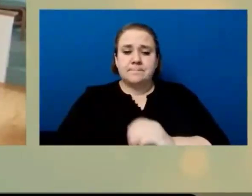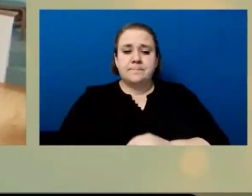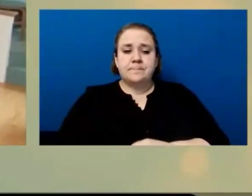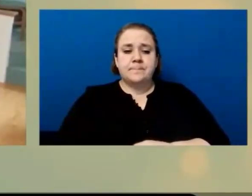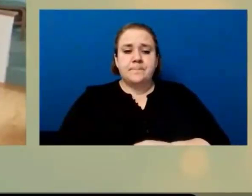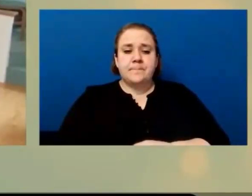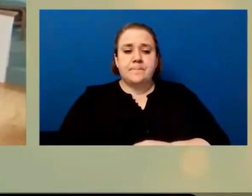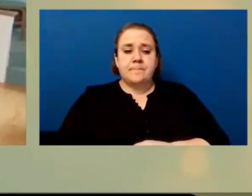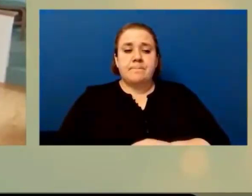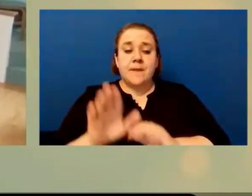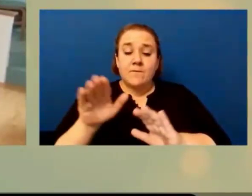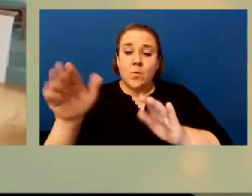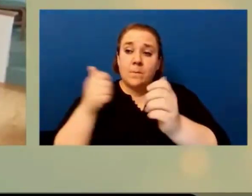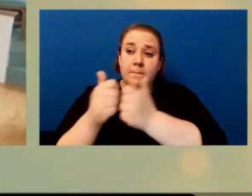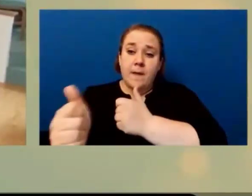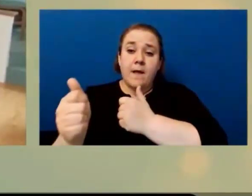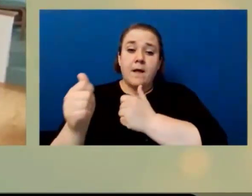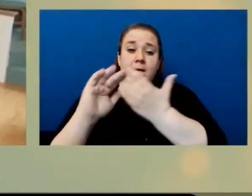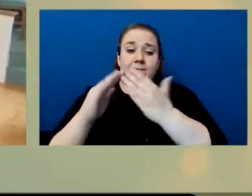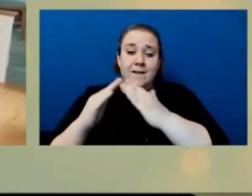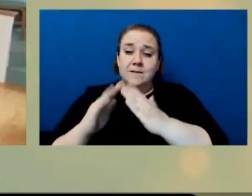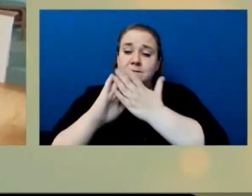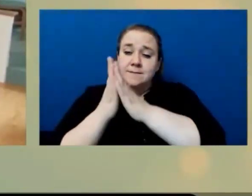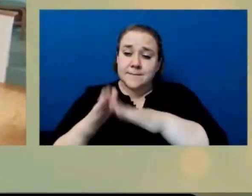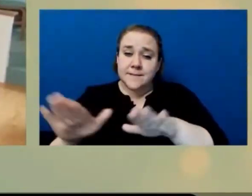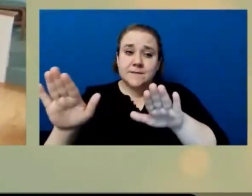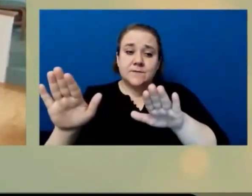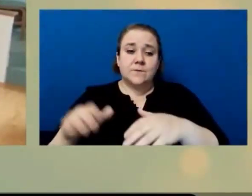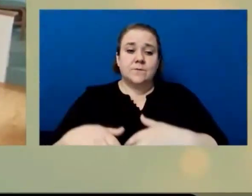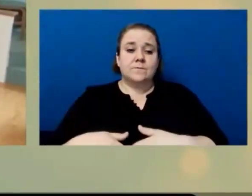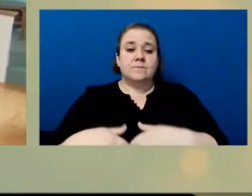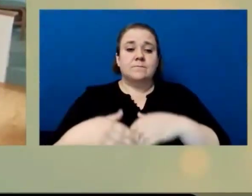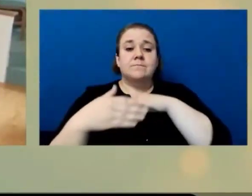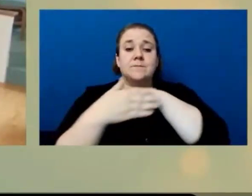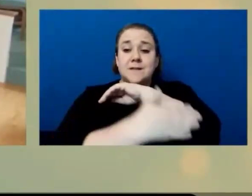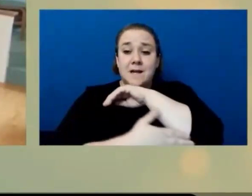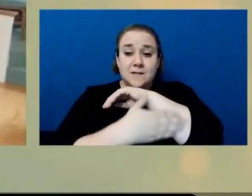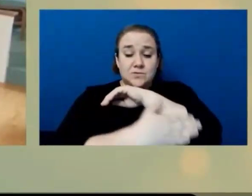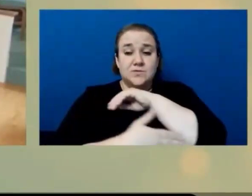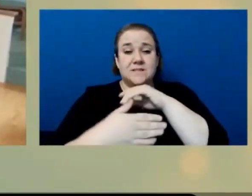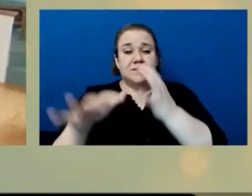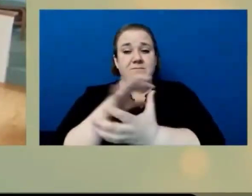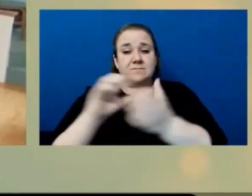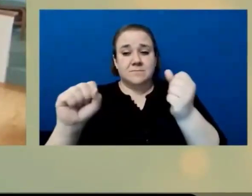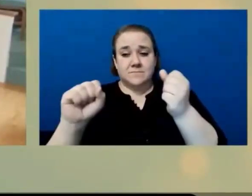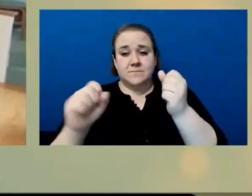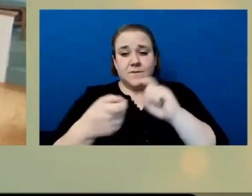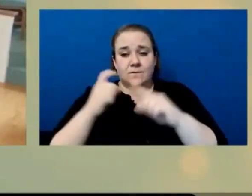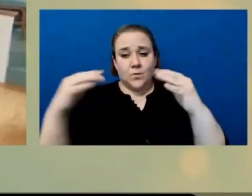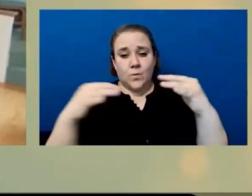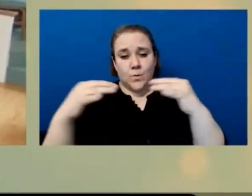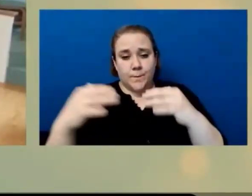He flew past villages that were peaceful and past countries ravaged by war.